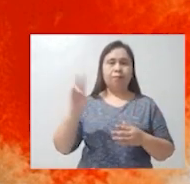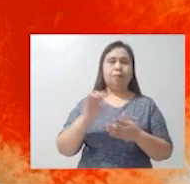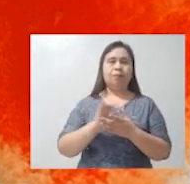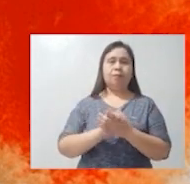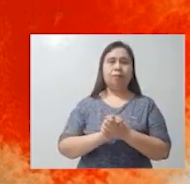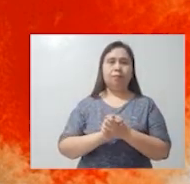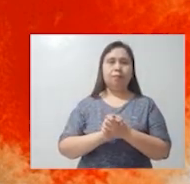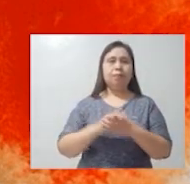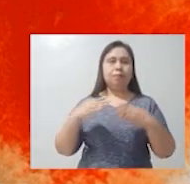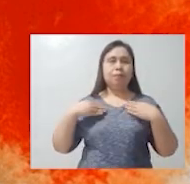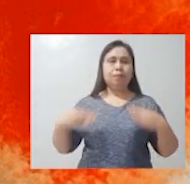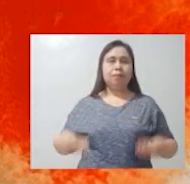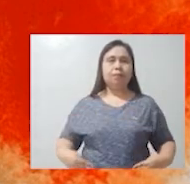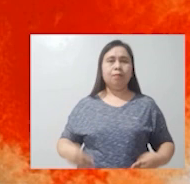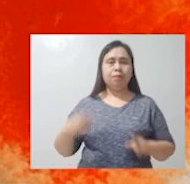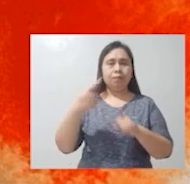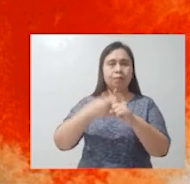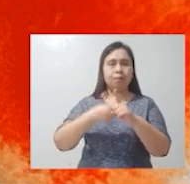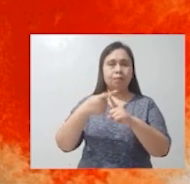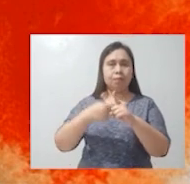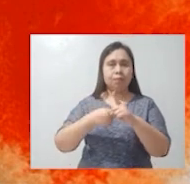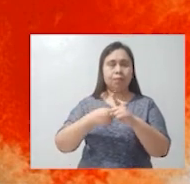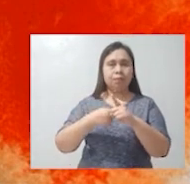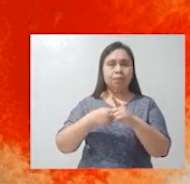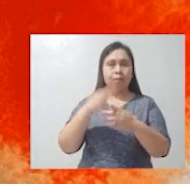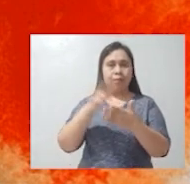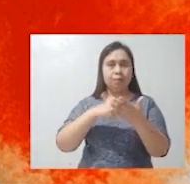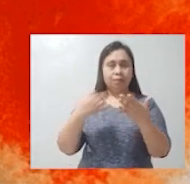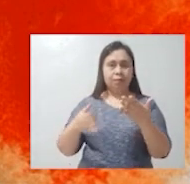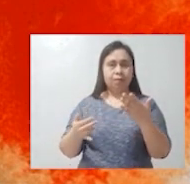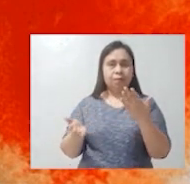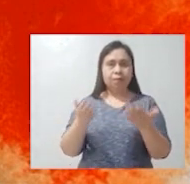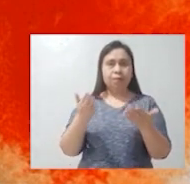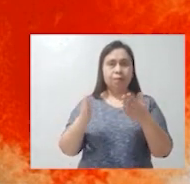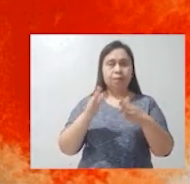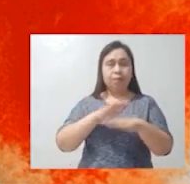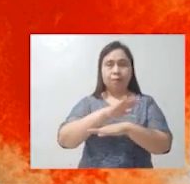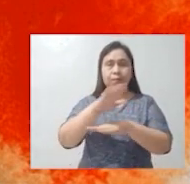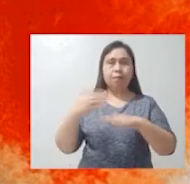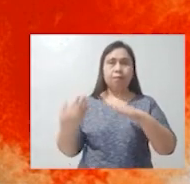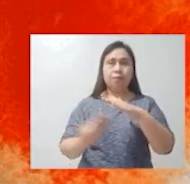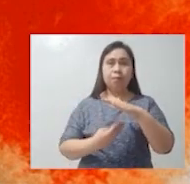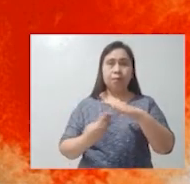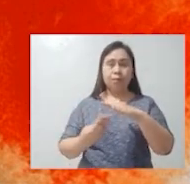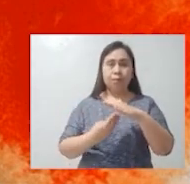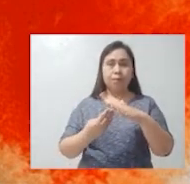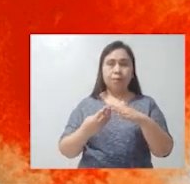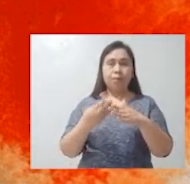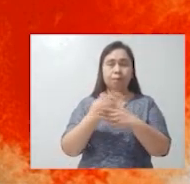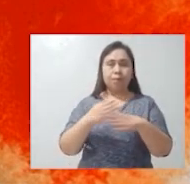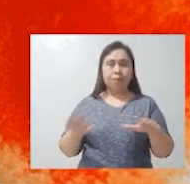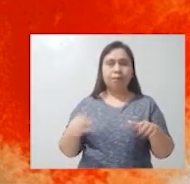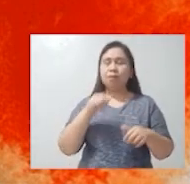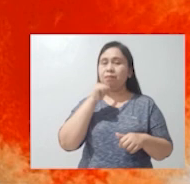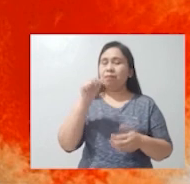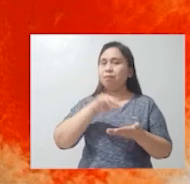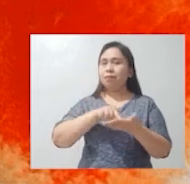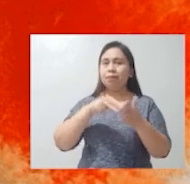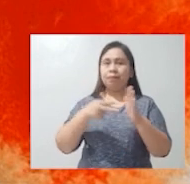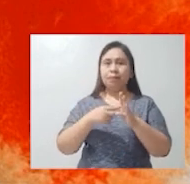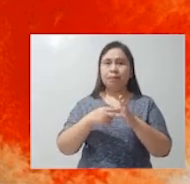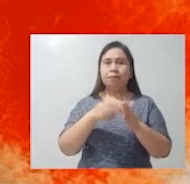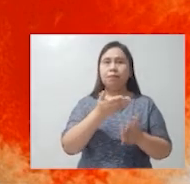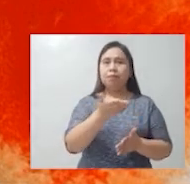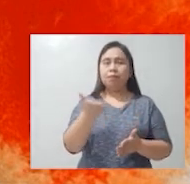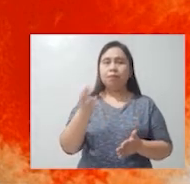temperature reading that is above or below average doesn't automatically mean you are sick. A